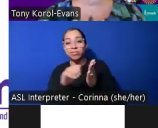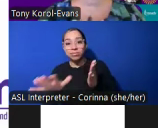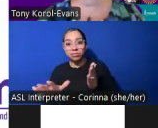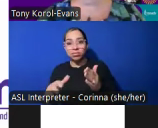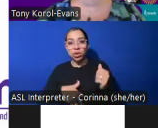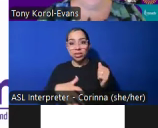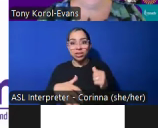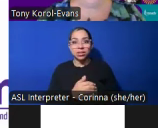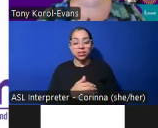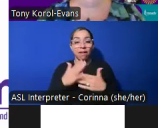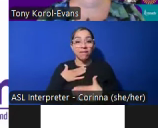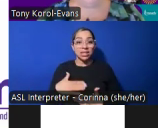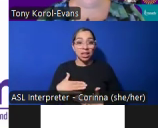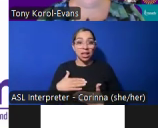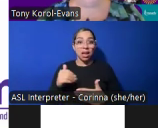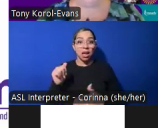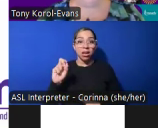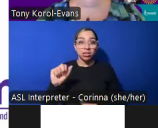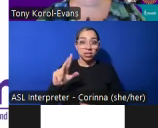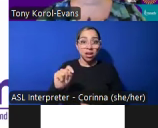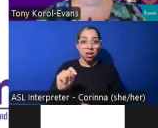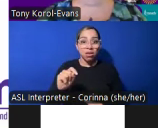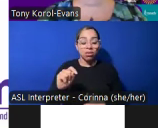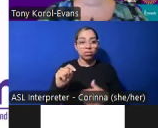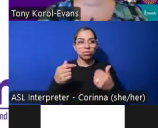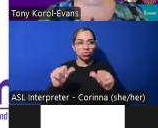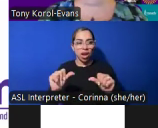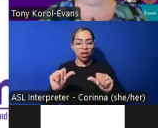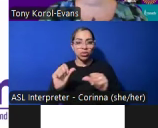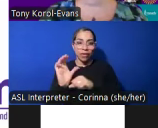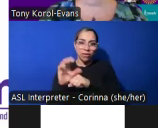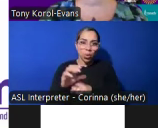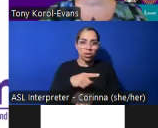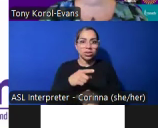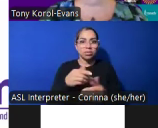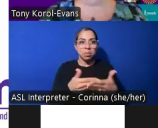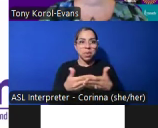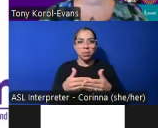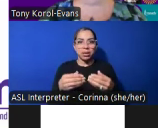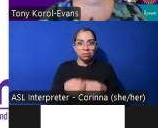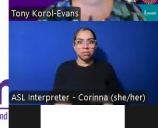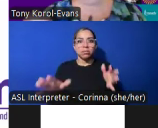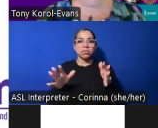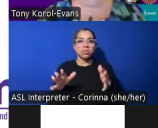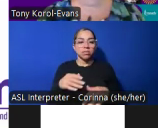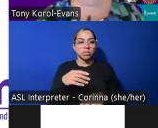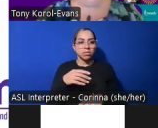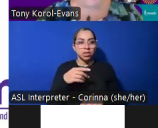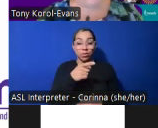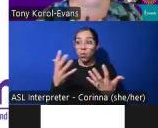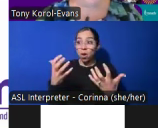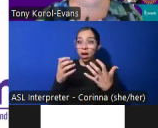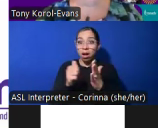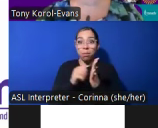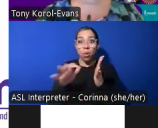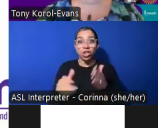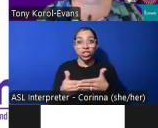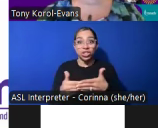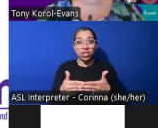an attempt to induce a miscarriage, and making them feel guilty for wanting an abortion. We know that